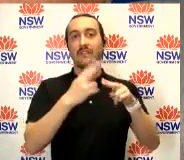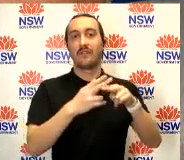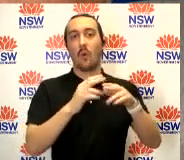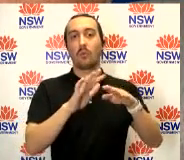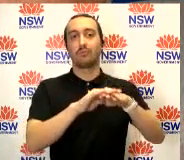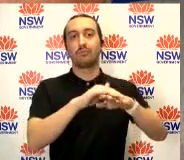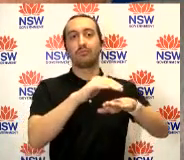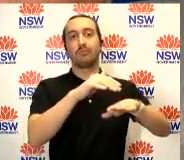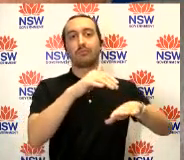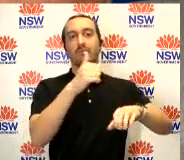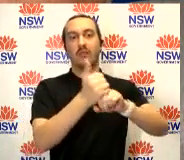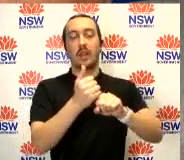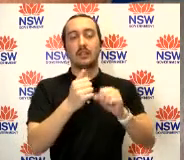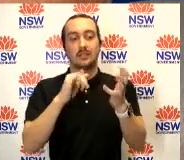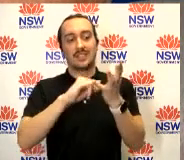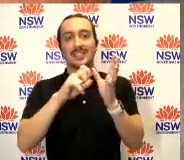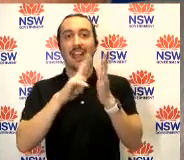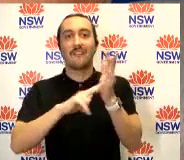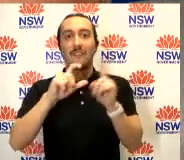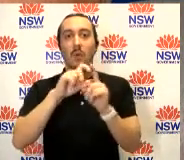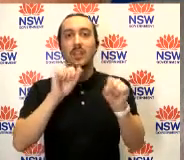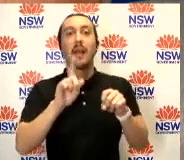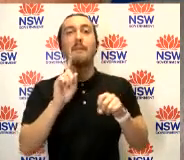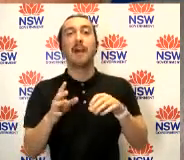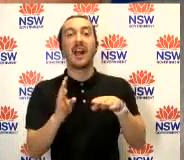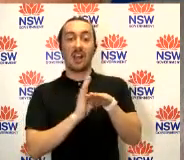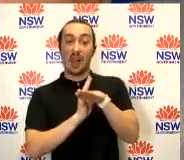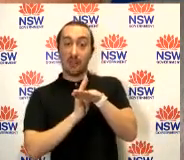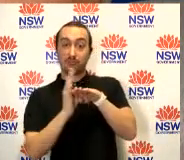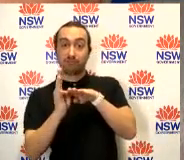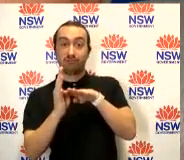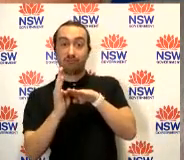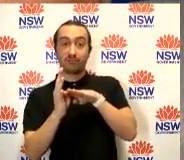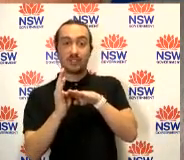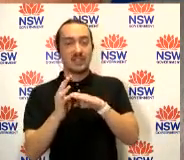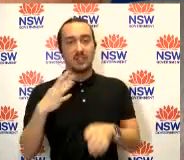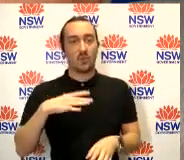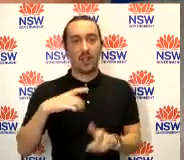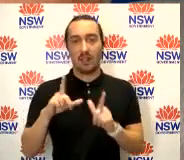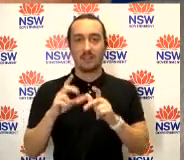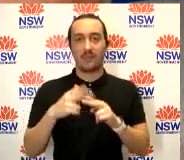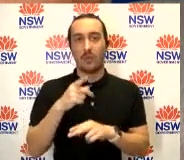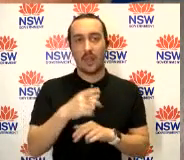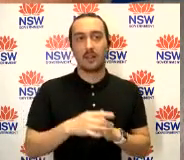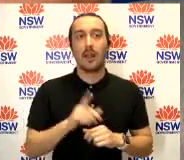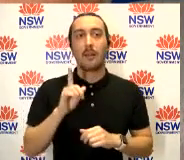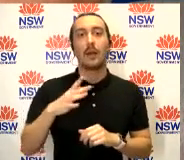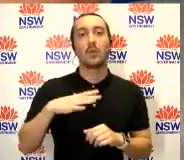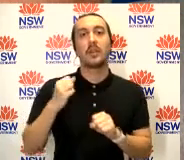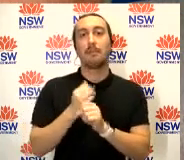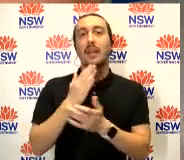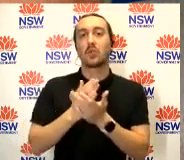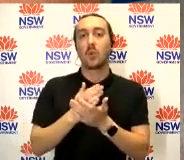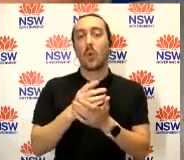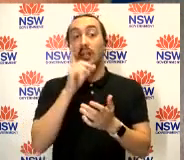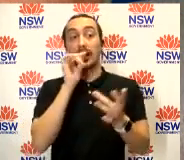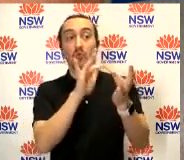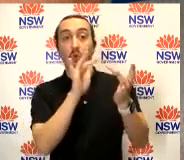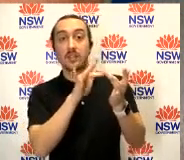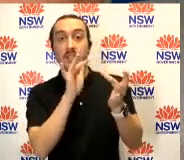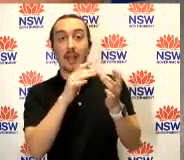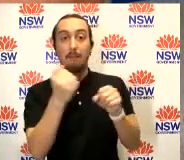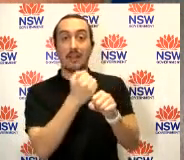now. And again, like the previous question, get in contact with the supplier manufacturer for the instructions on how to install their product properly, what types